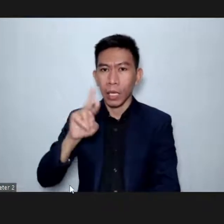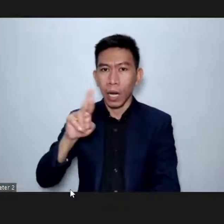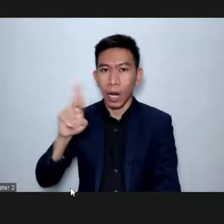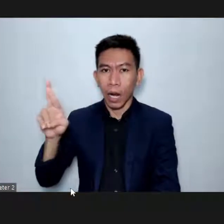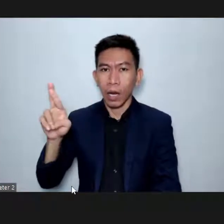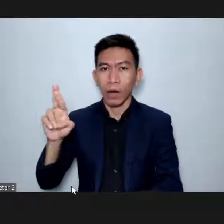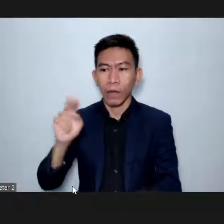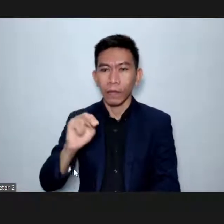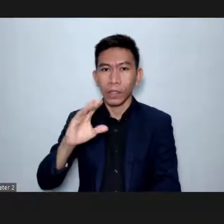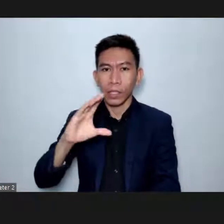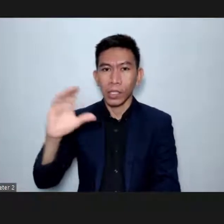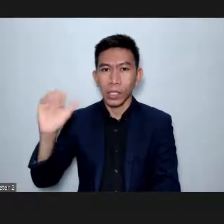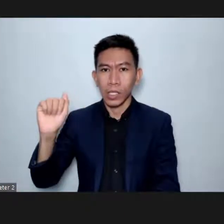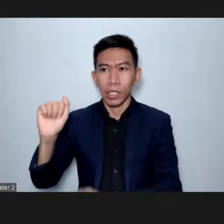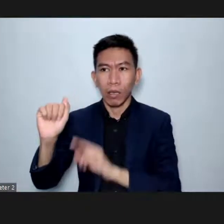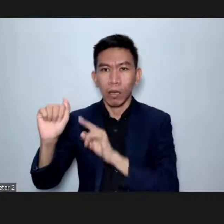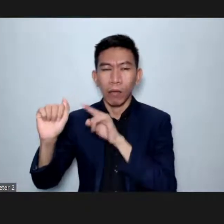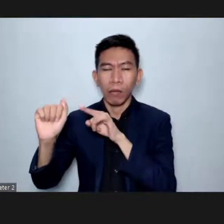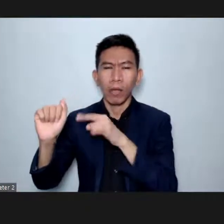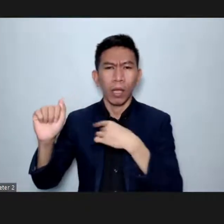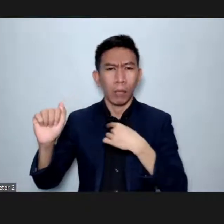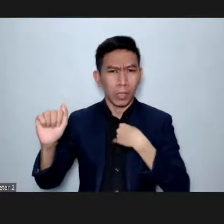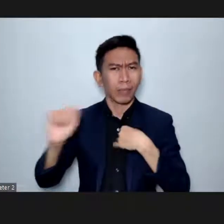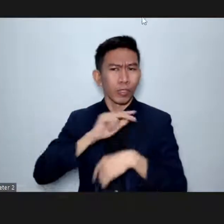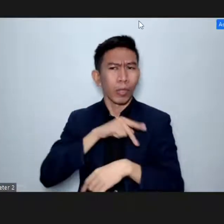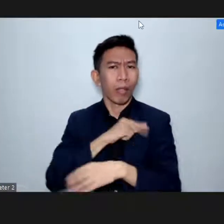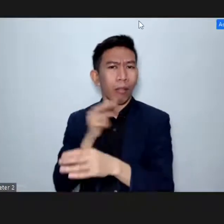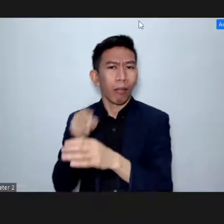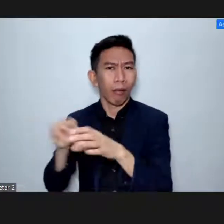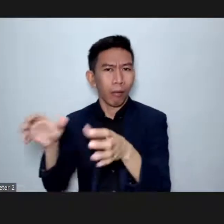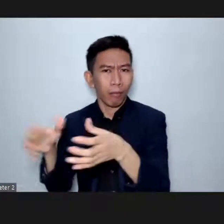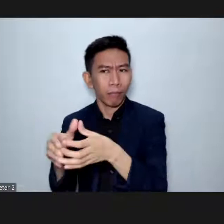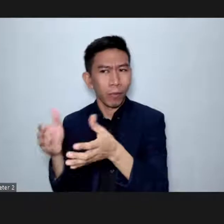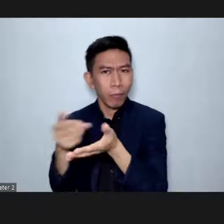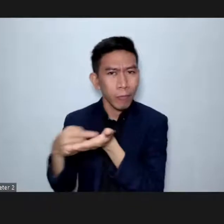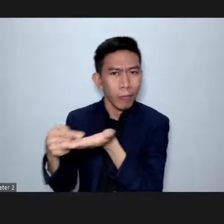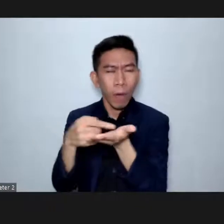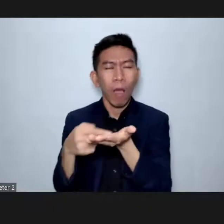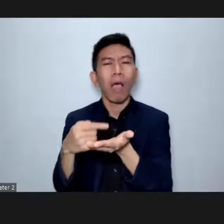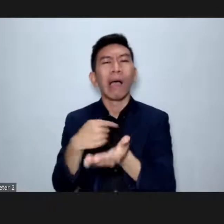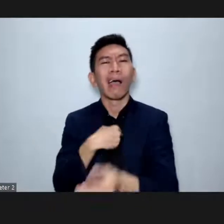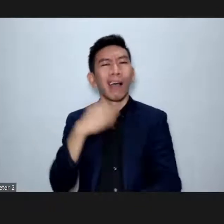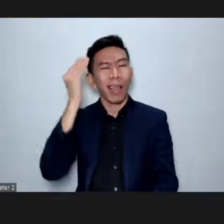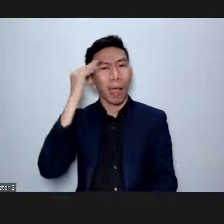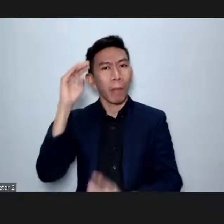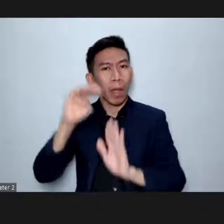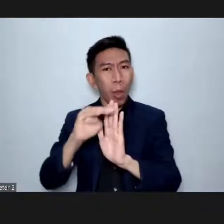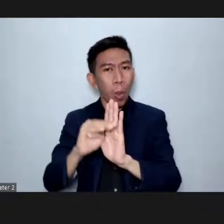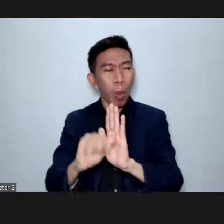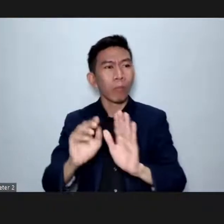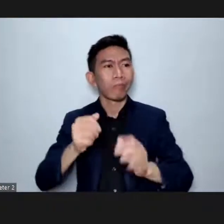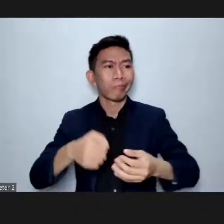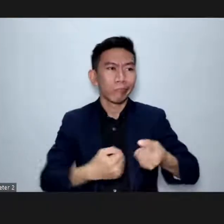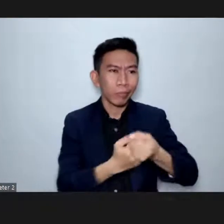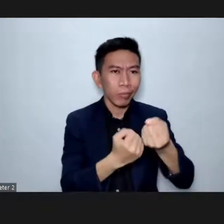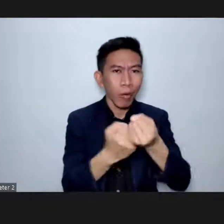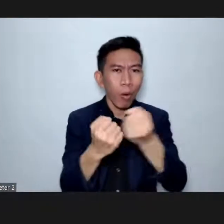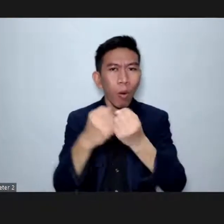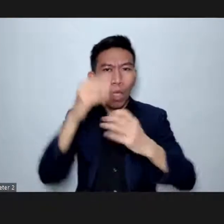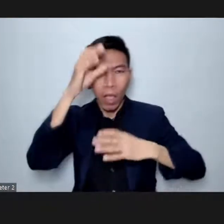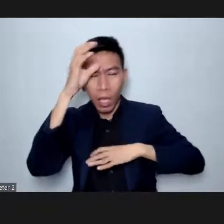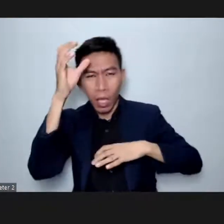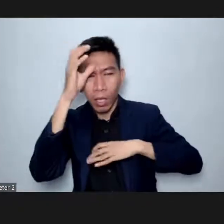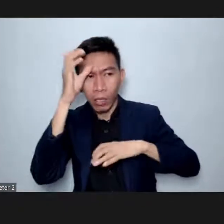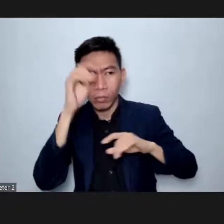under Yusek Verheri, I know the true spirit of the law provides every cancer fighter in the country not just a